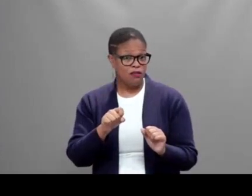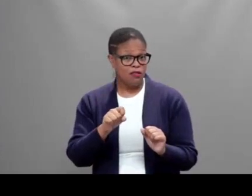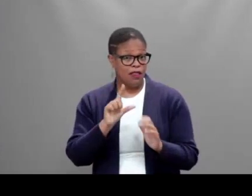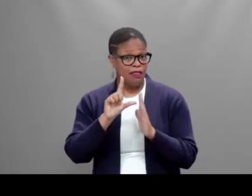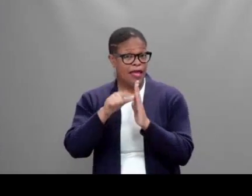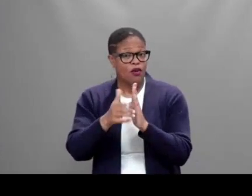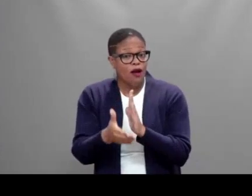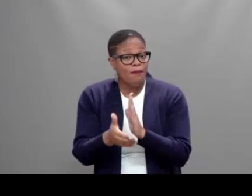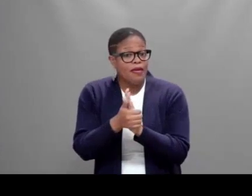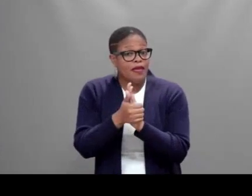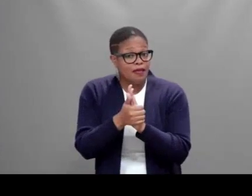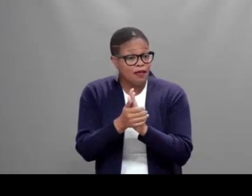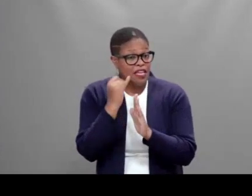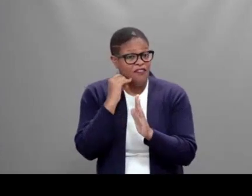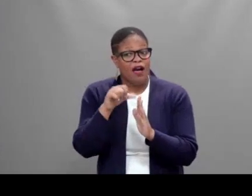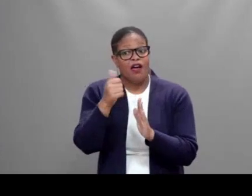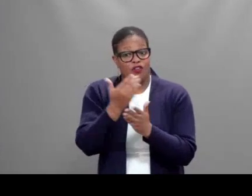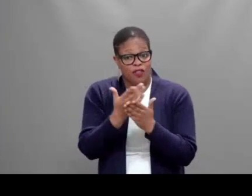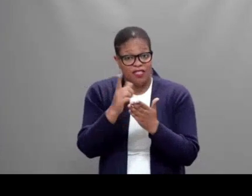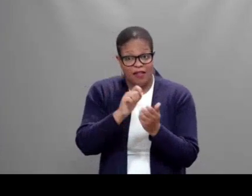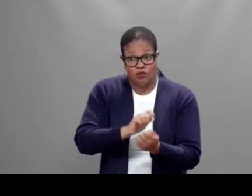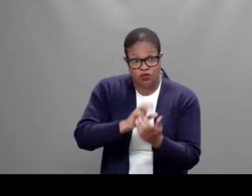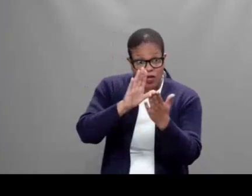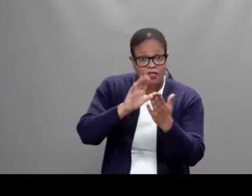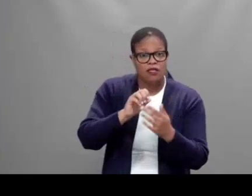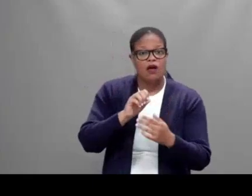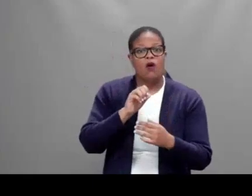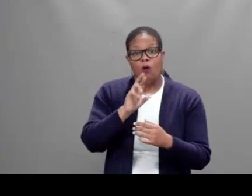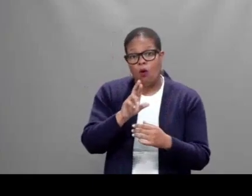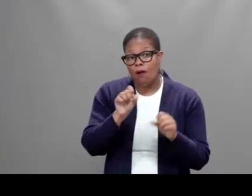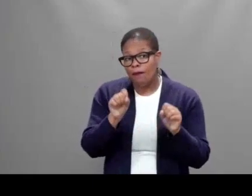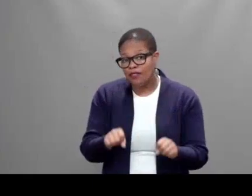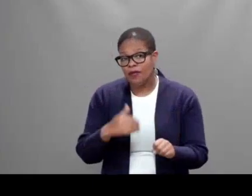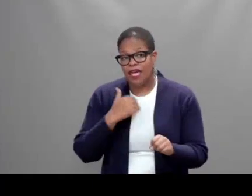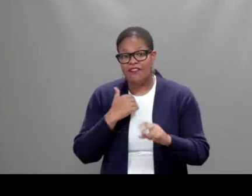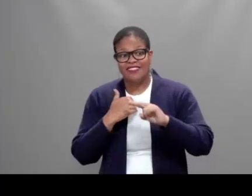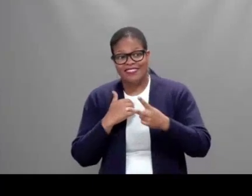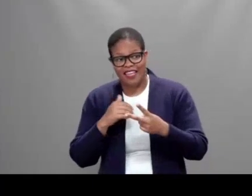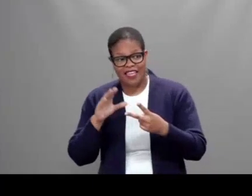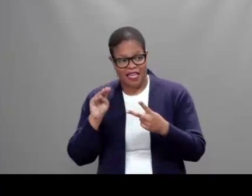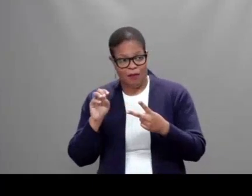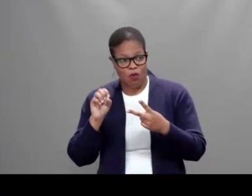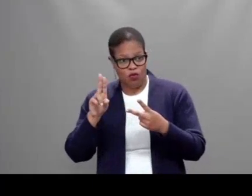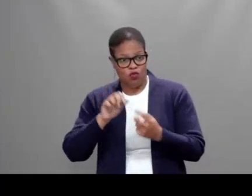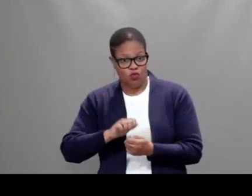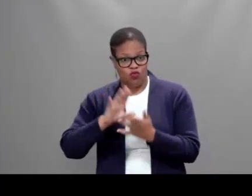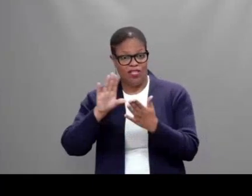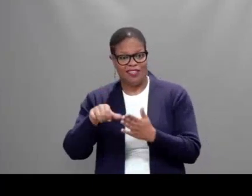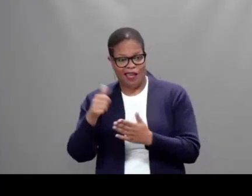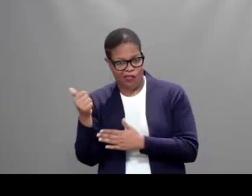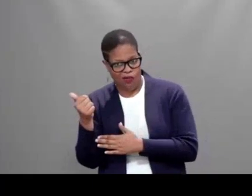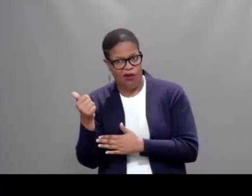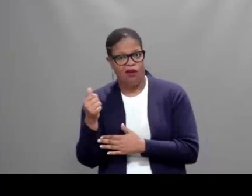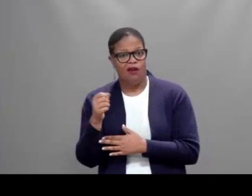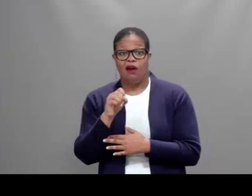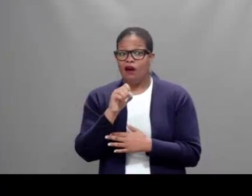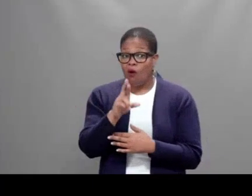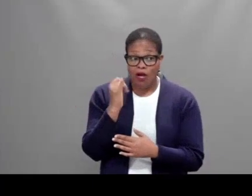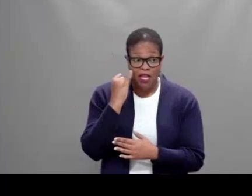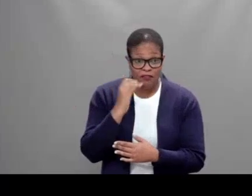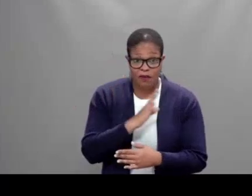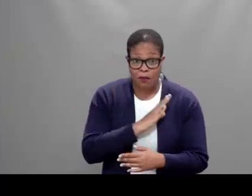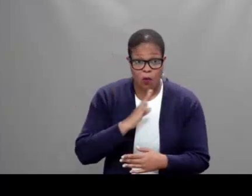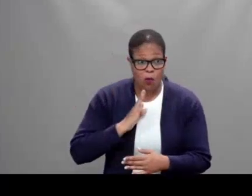amend it if there are these other pieces that need to be addressed, or have a second MOU to address the other pieces, or if the board